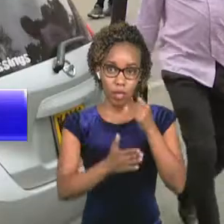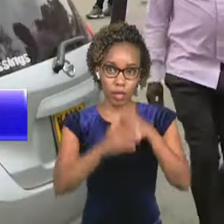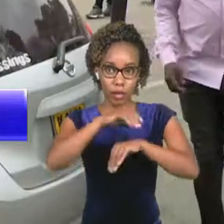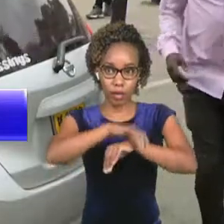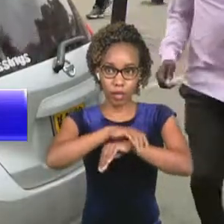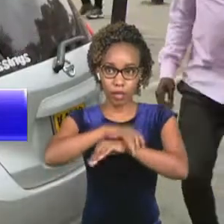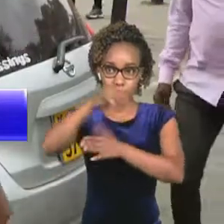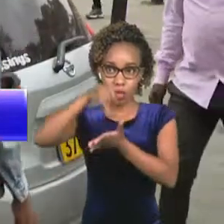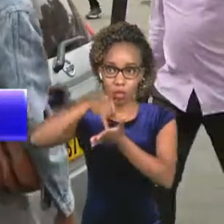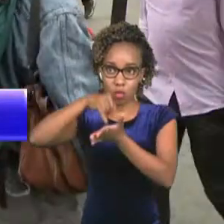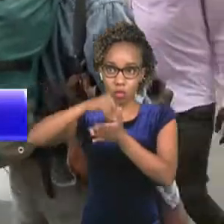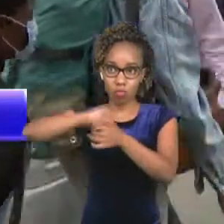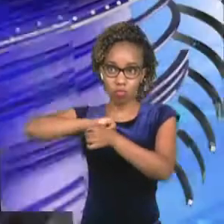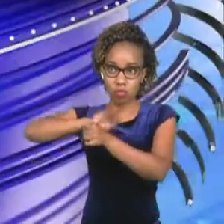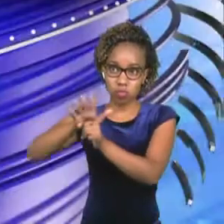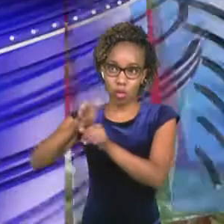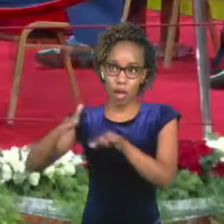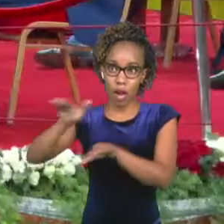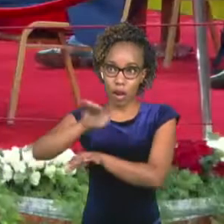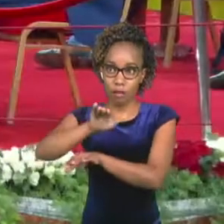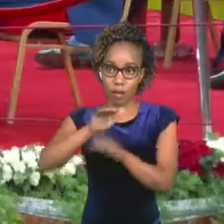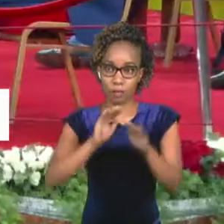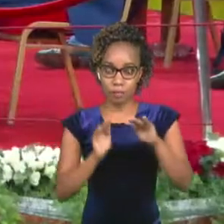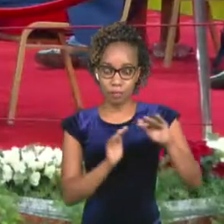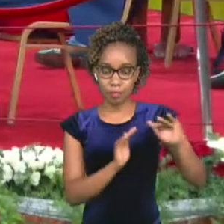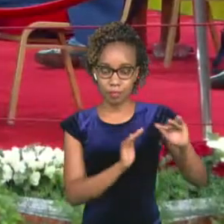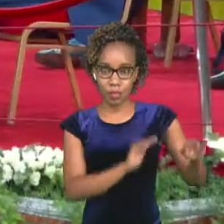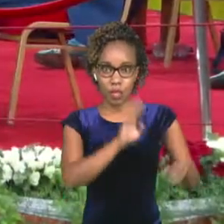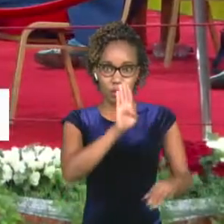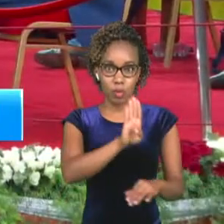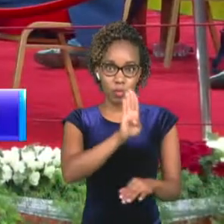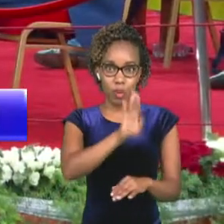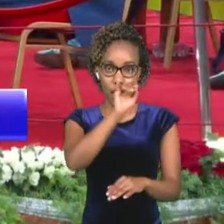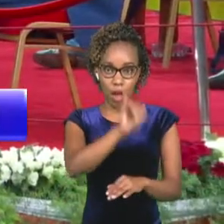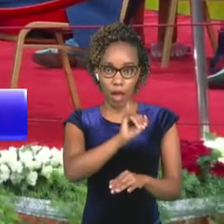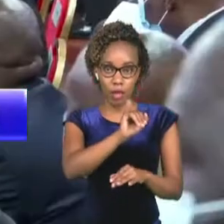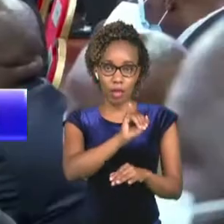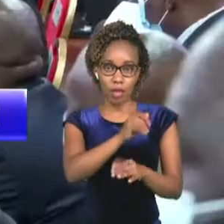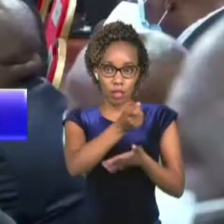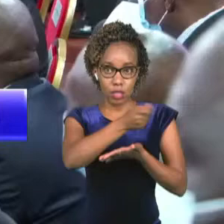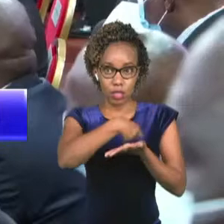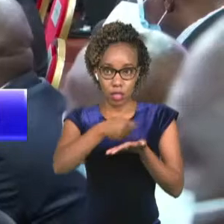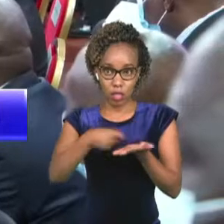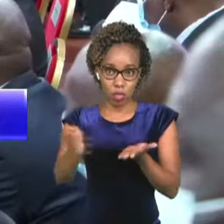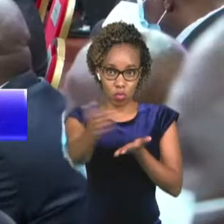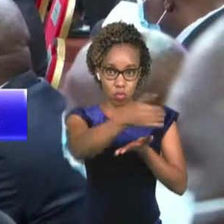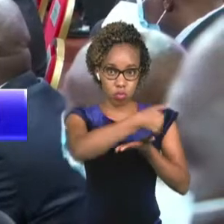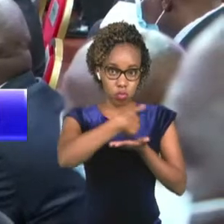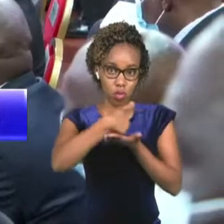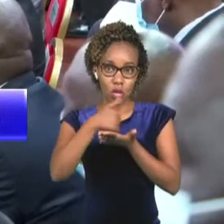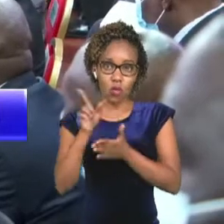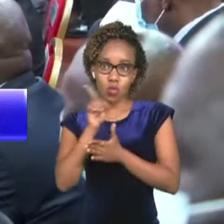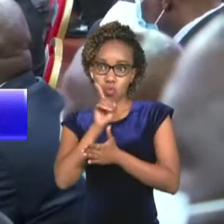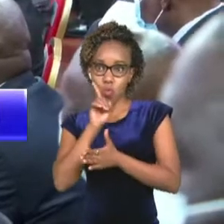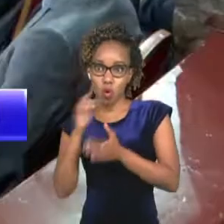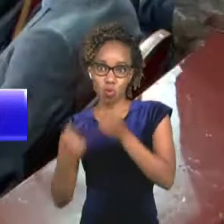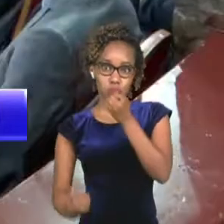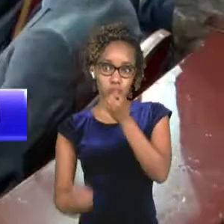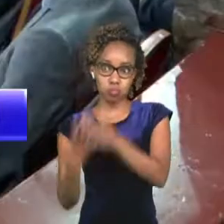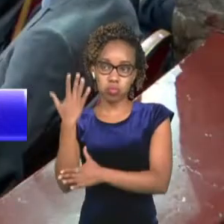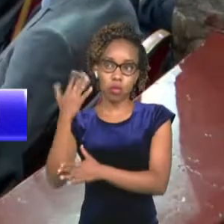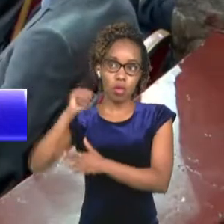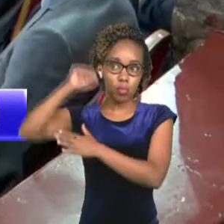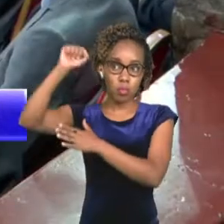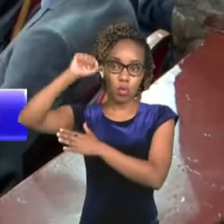of COVID-19 cover. BBI's signature collection drive to be launched tomorrow, even as a section of